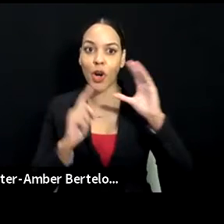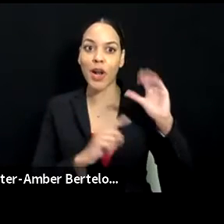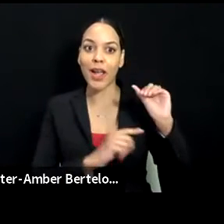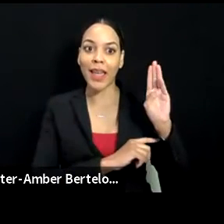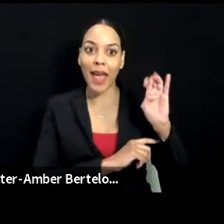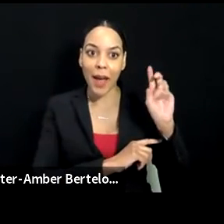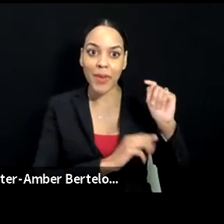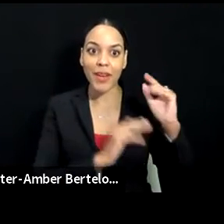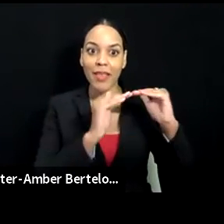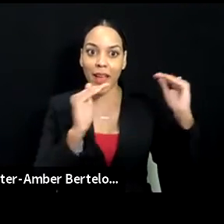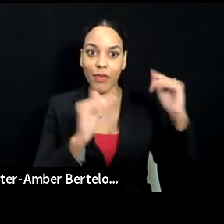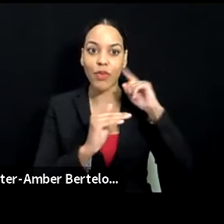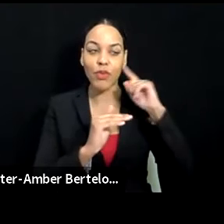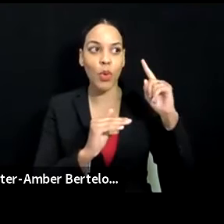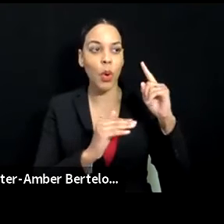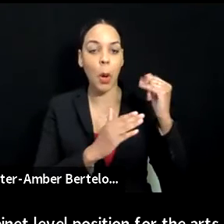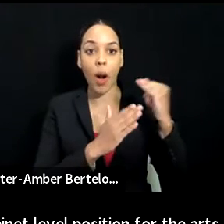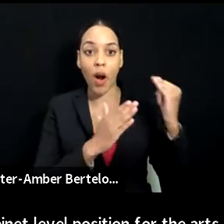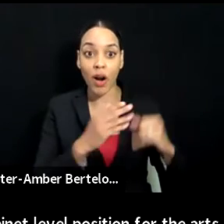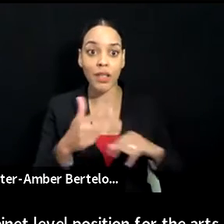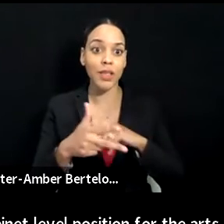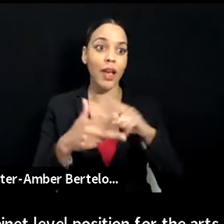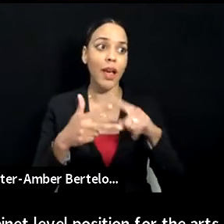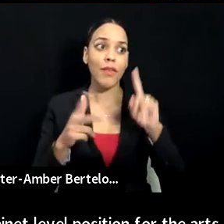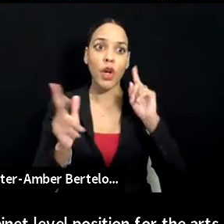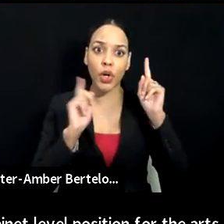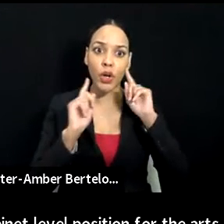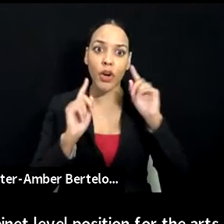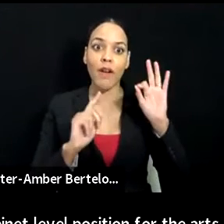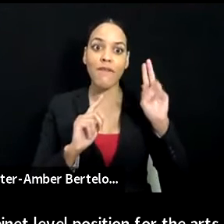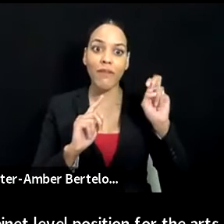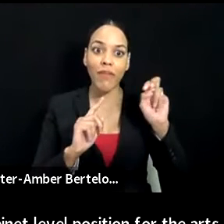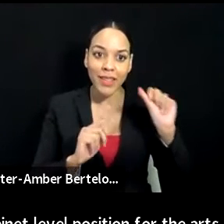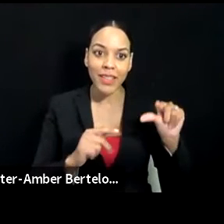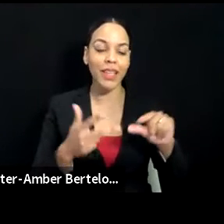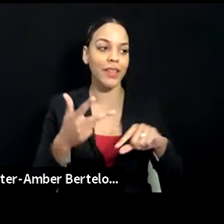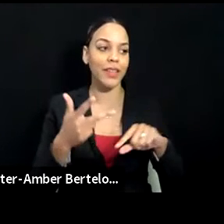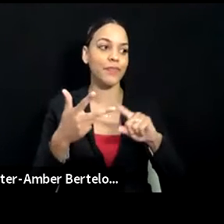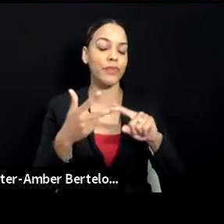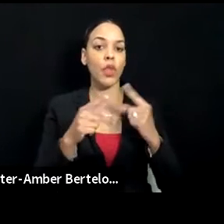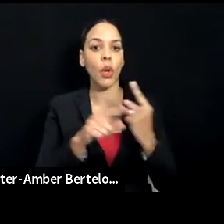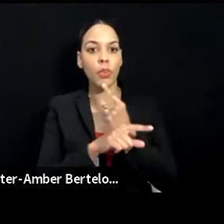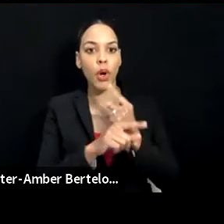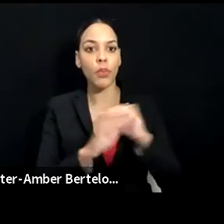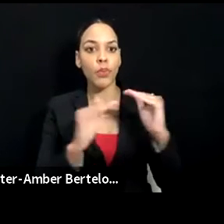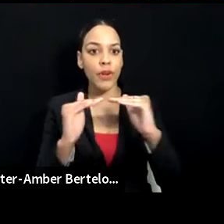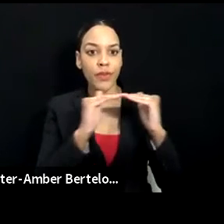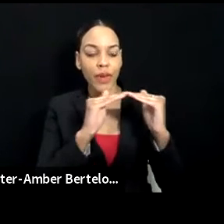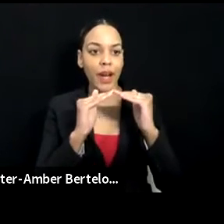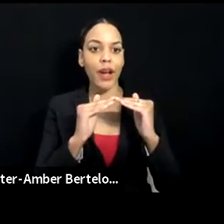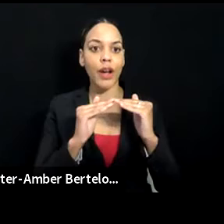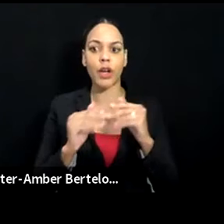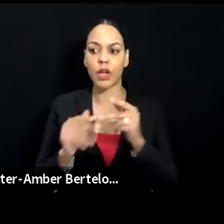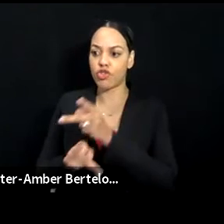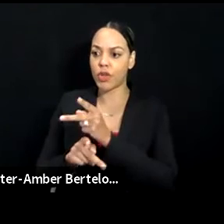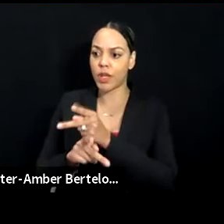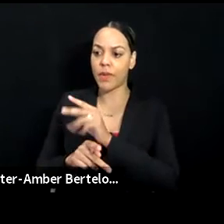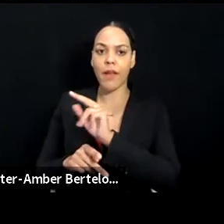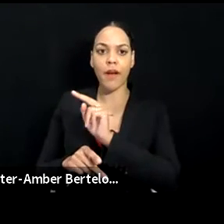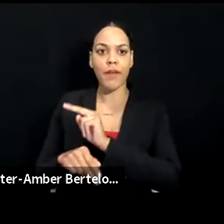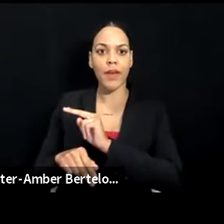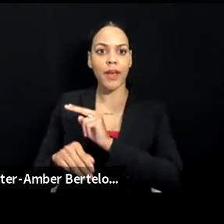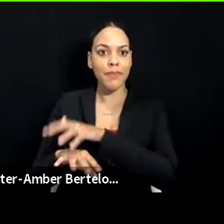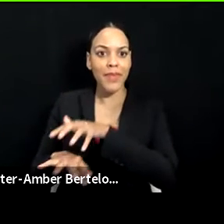arts. I've heard funding. I've heard appropriate and fair treatment of native folks that